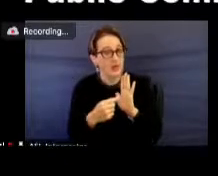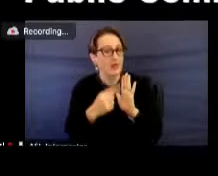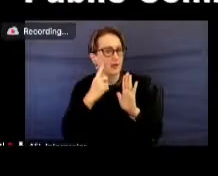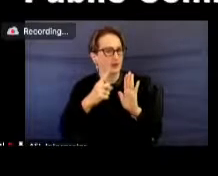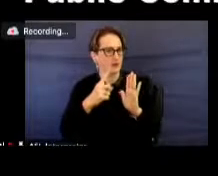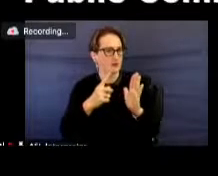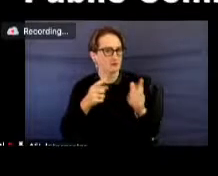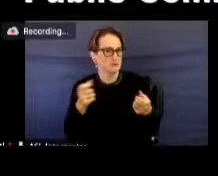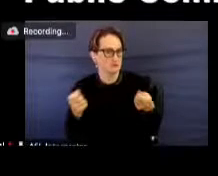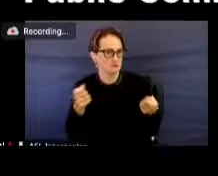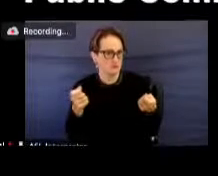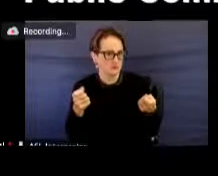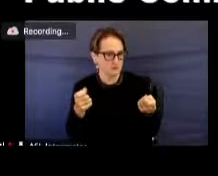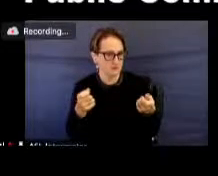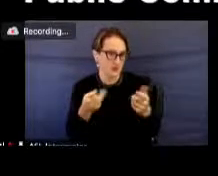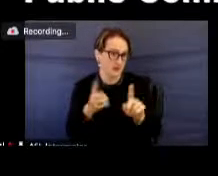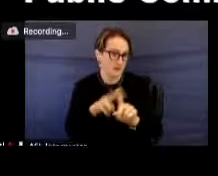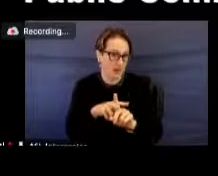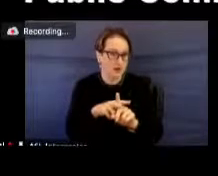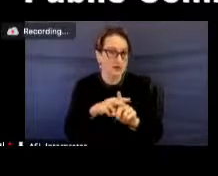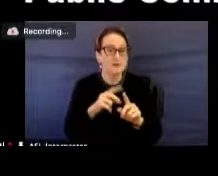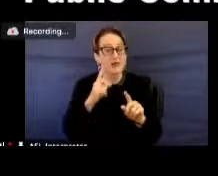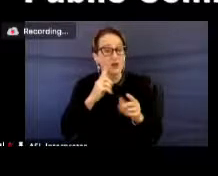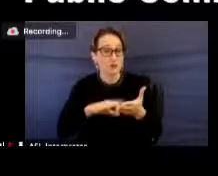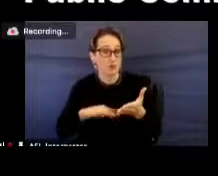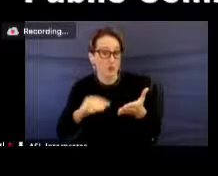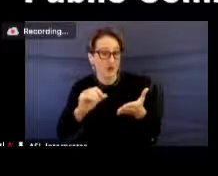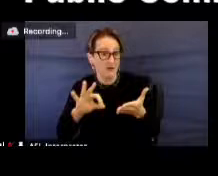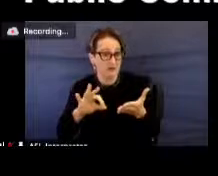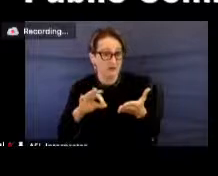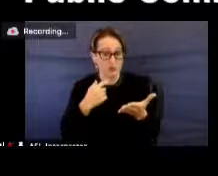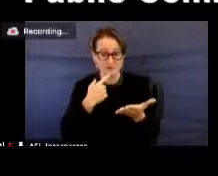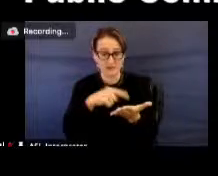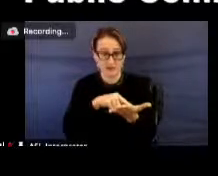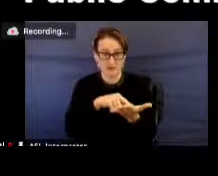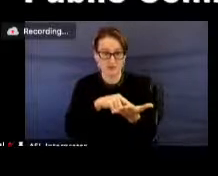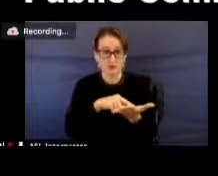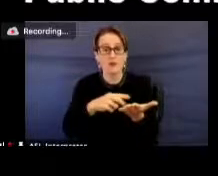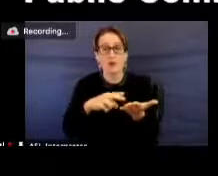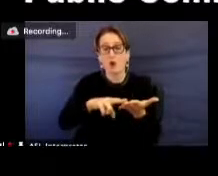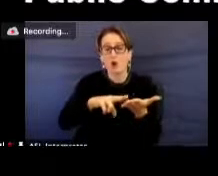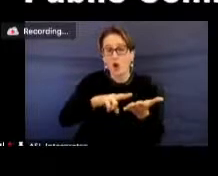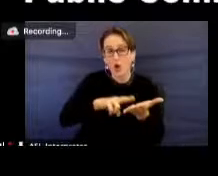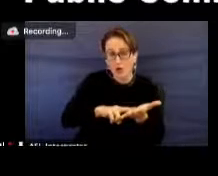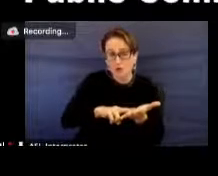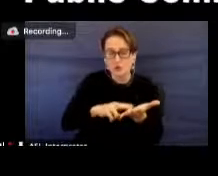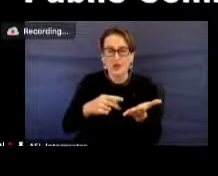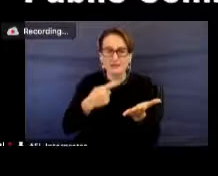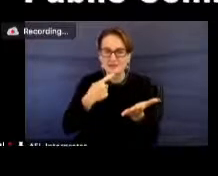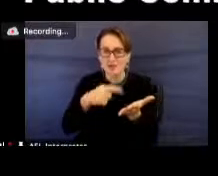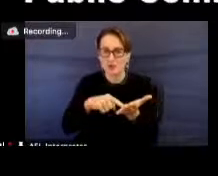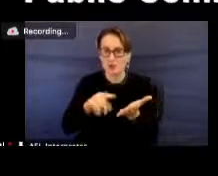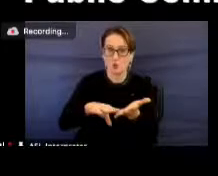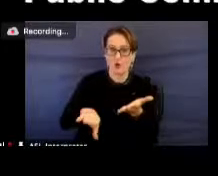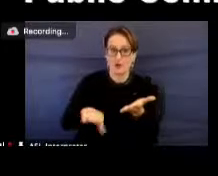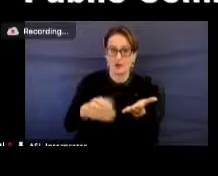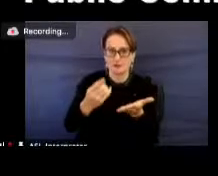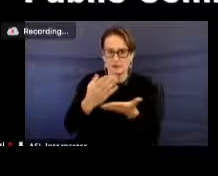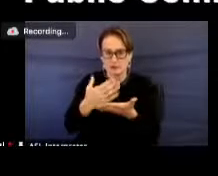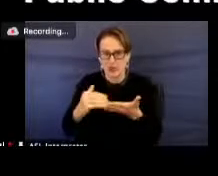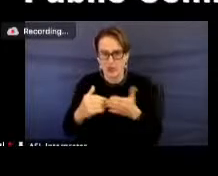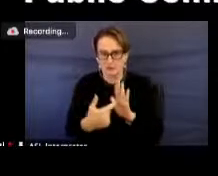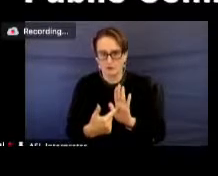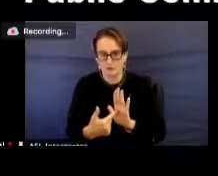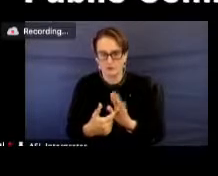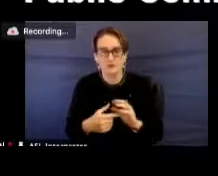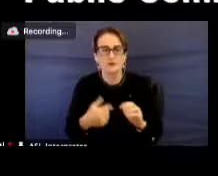concern is that the contract could be viewed as a waiver of some aspects. So we felt it was best to